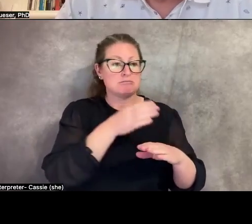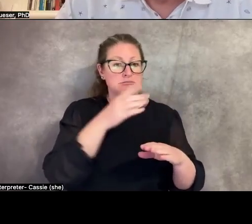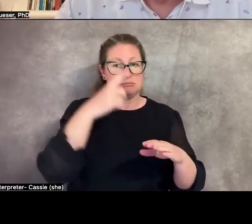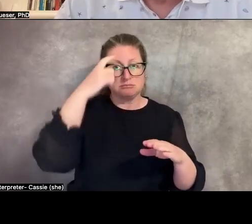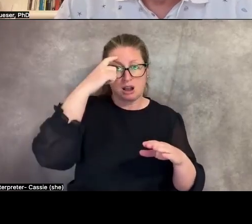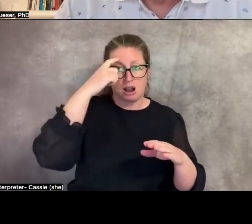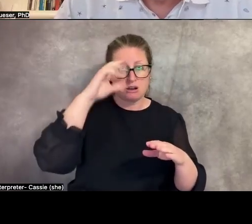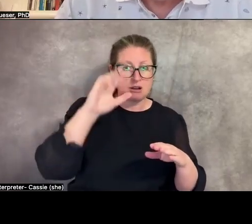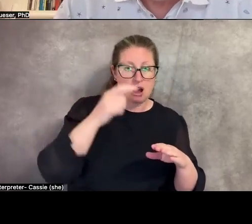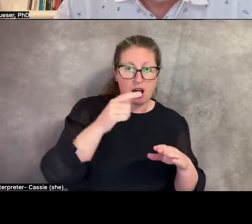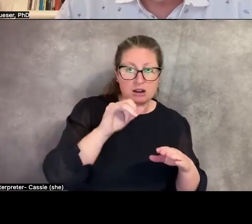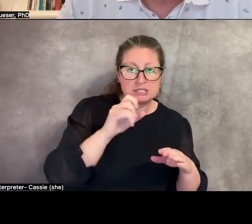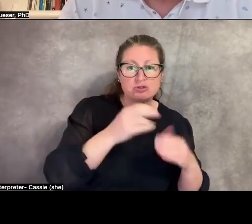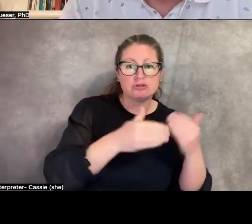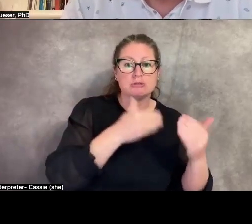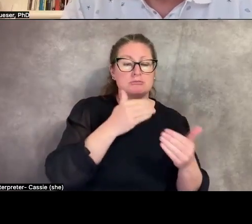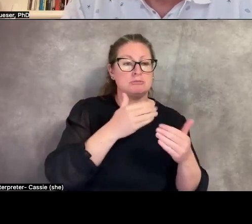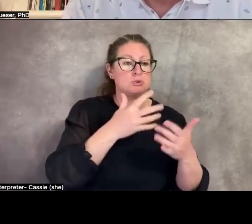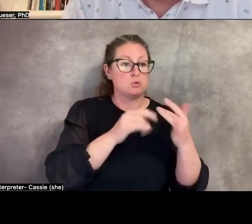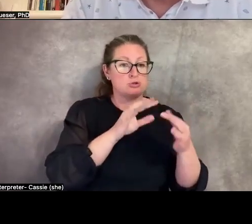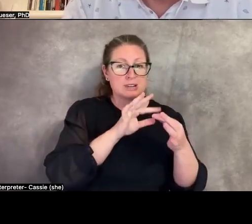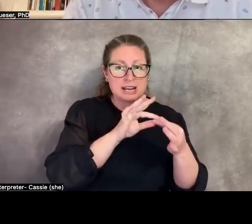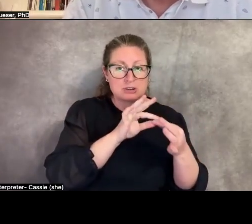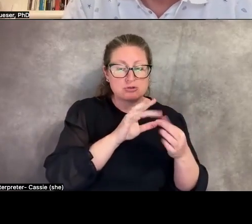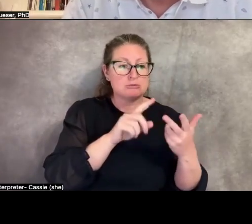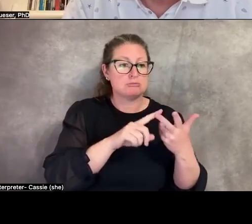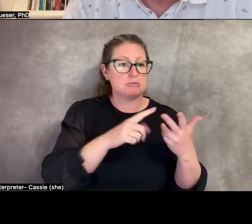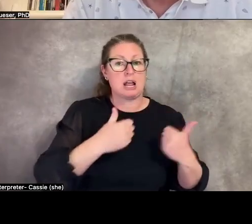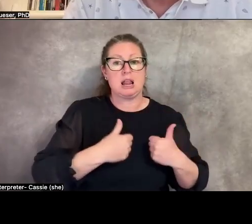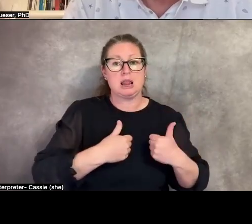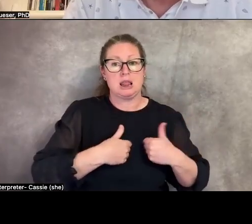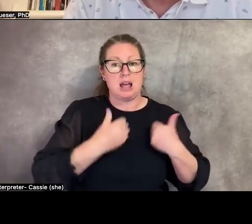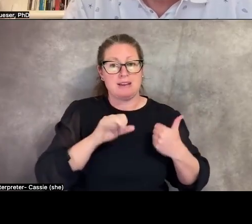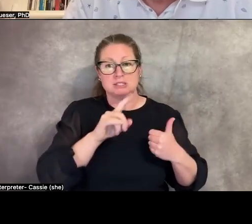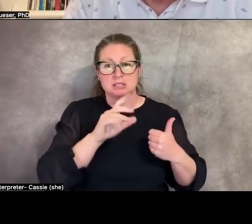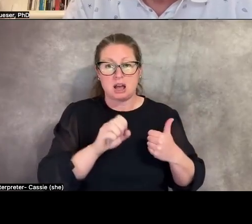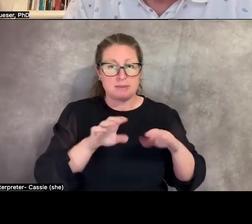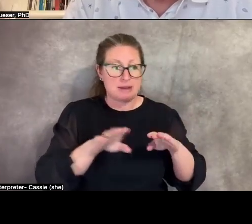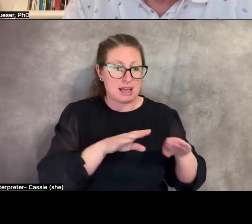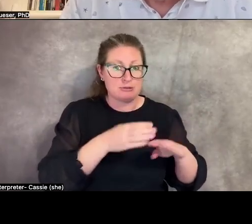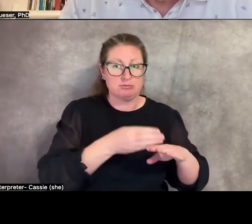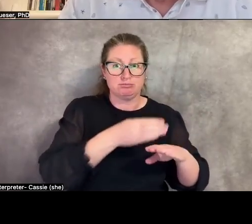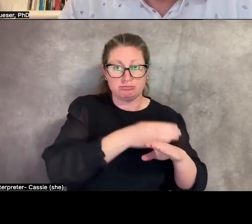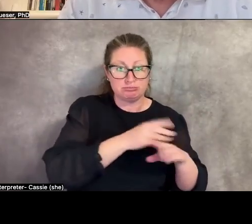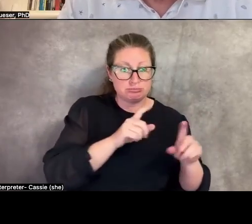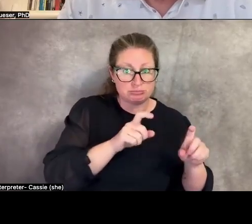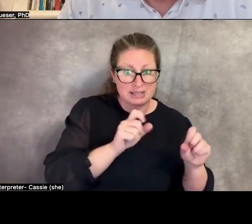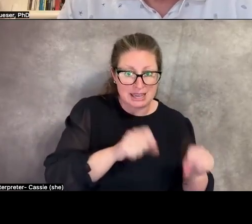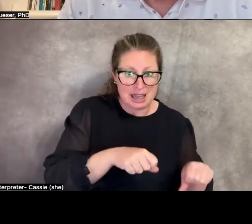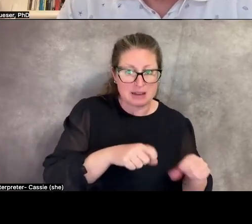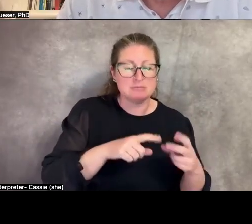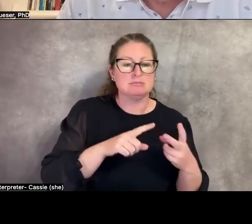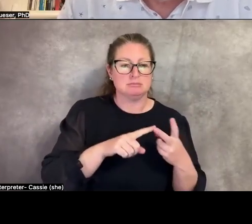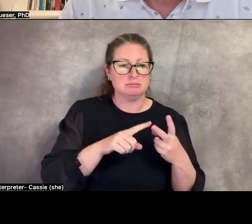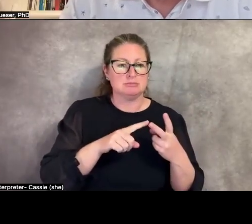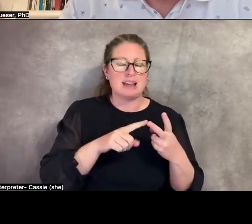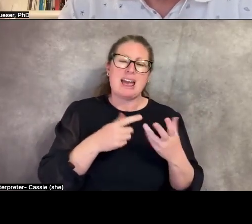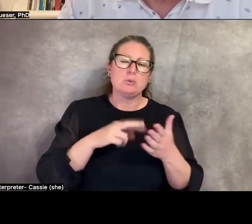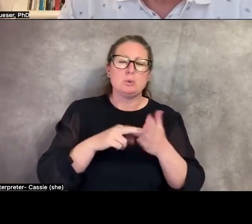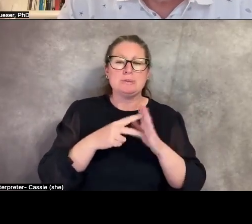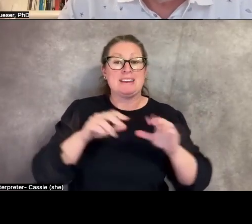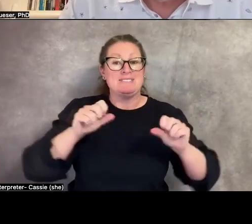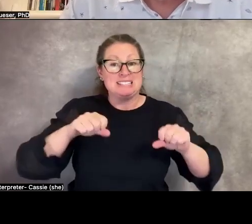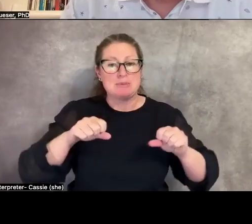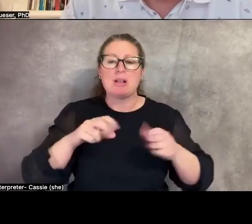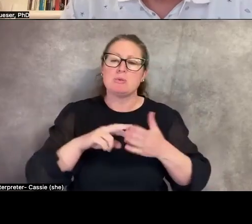cognition, social connection, and lifestyle behaviors. And by feasibility, we mean, is